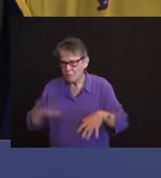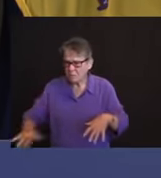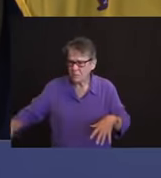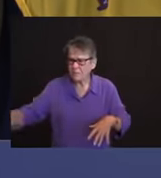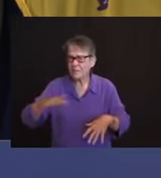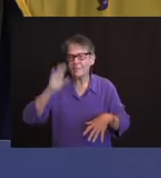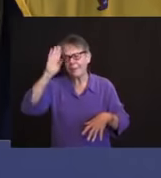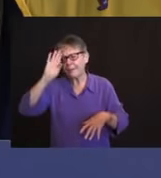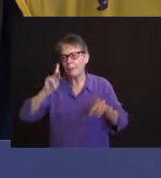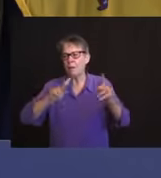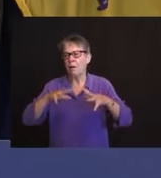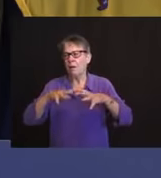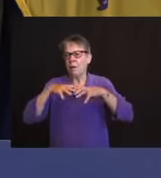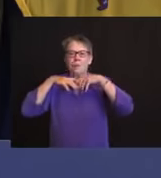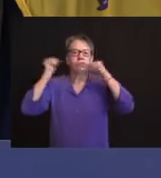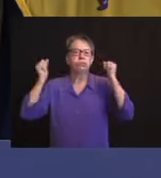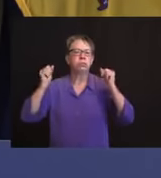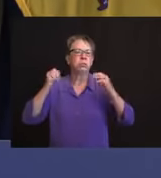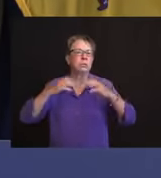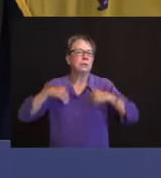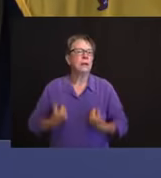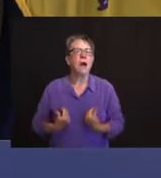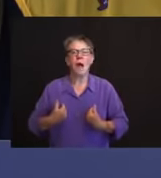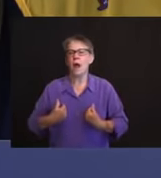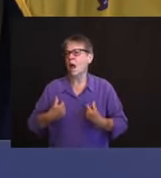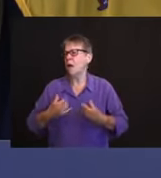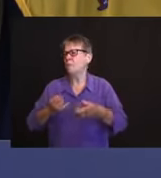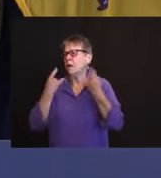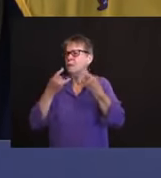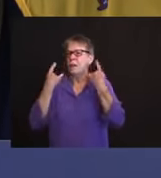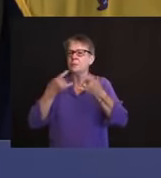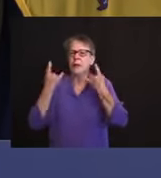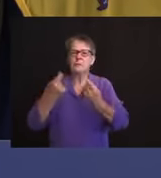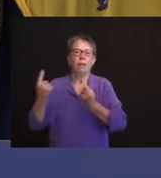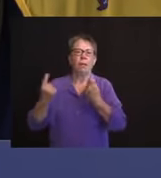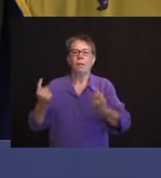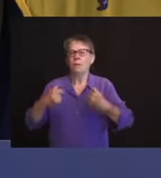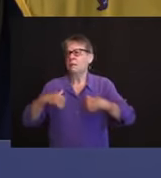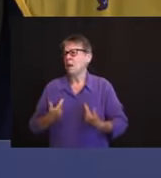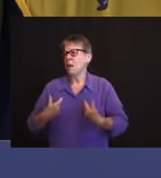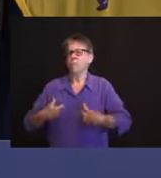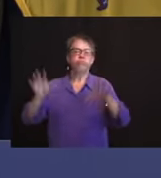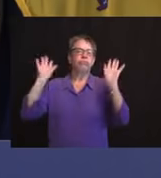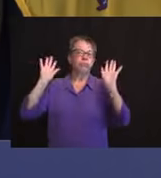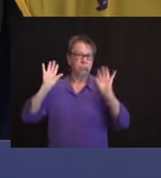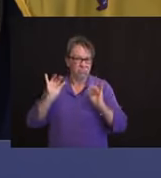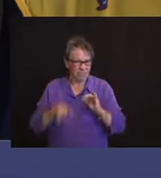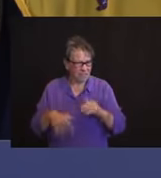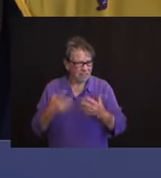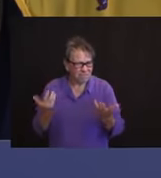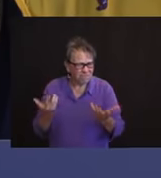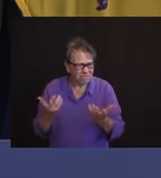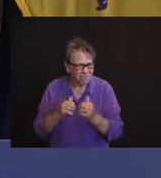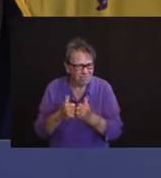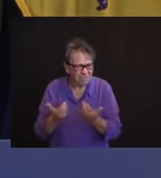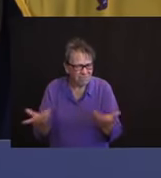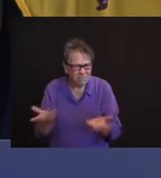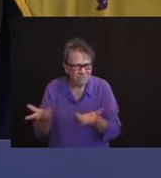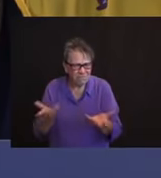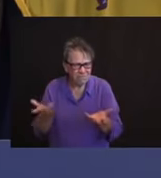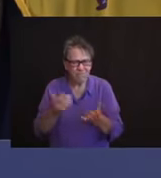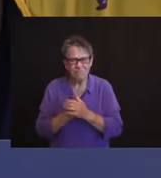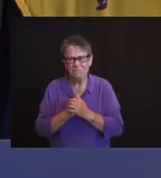problem is that? Yeah. Thank you. My pleasure. I'll jump in, and then Judy, I think we would love you to come back on a couple of these.